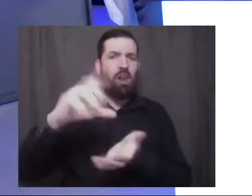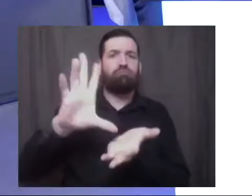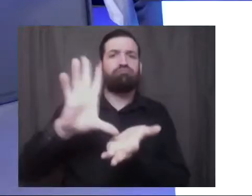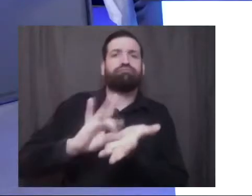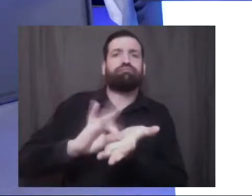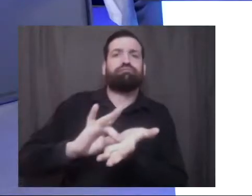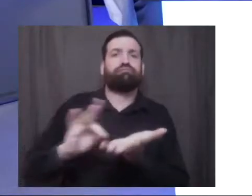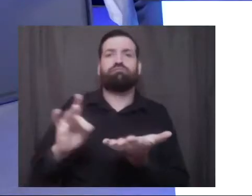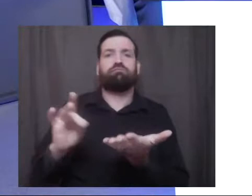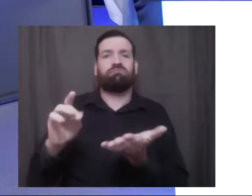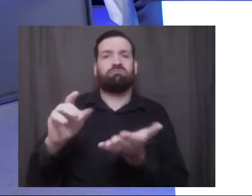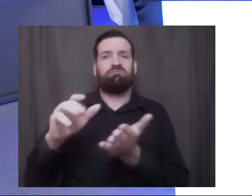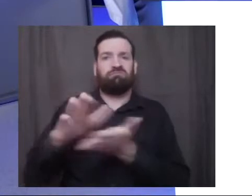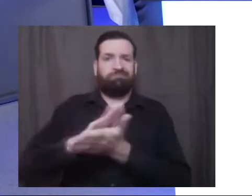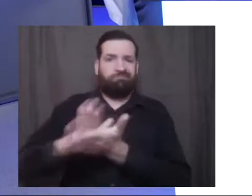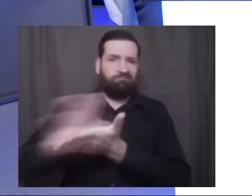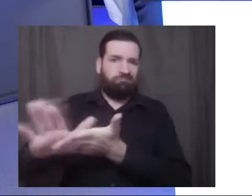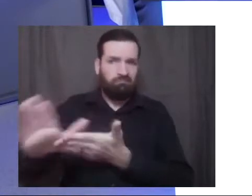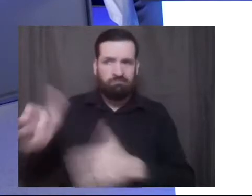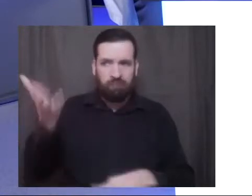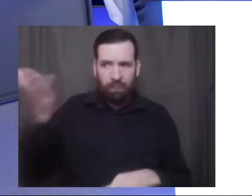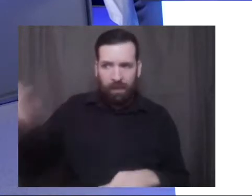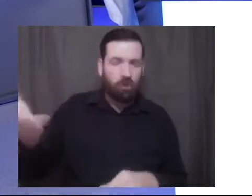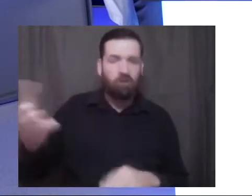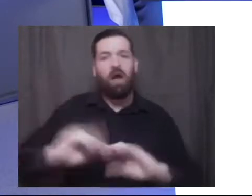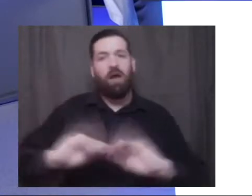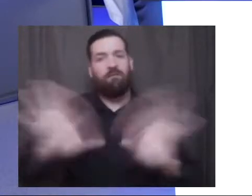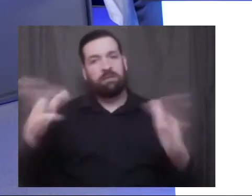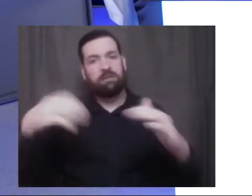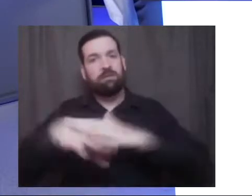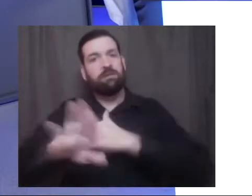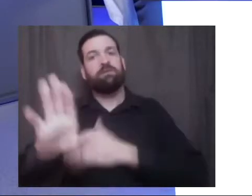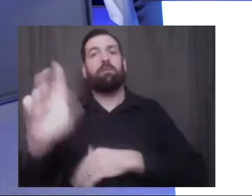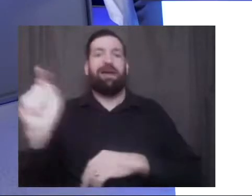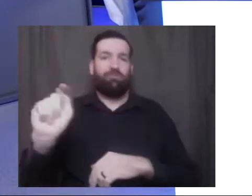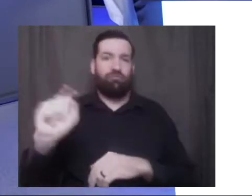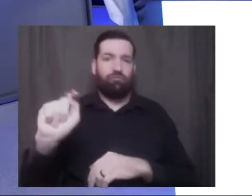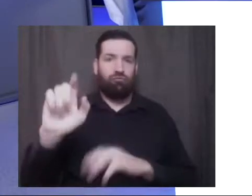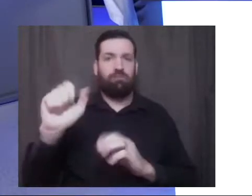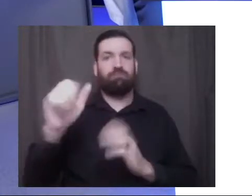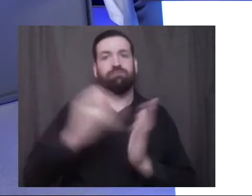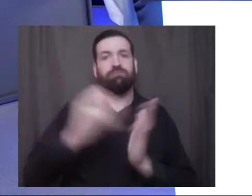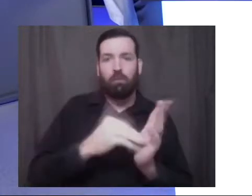out there. Yeah. Obviously, you can go into the restroom and use the soap and water as well. So always good.